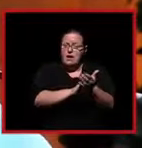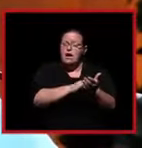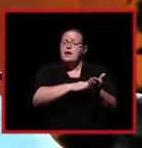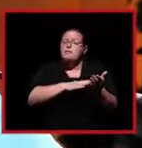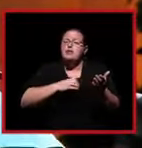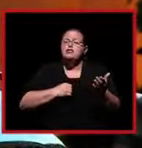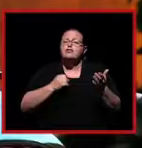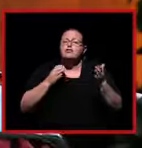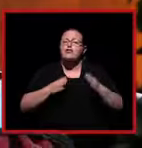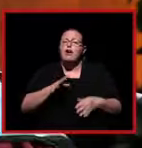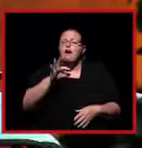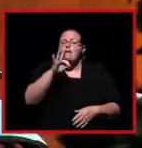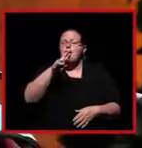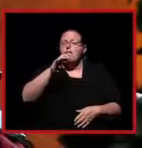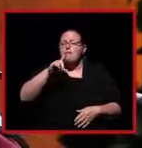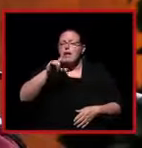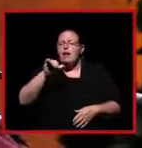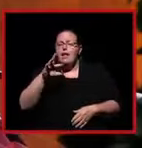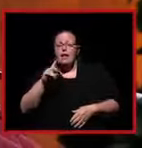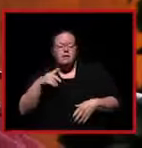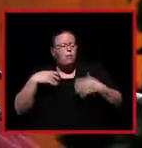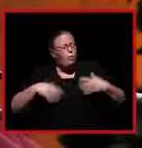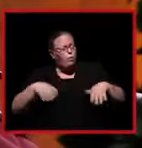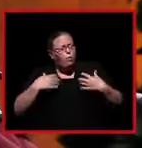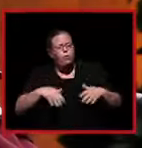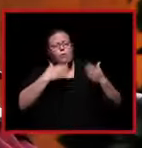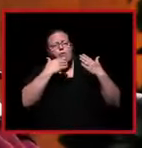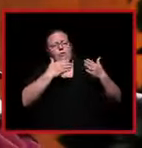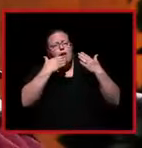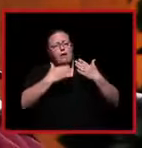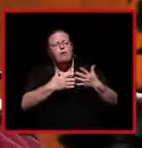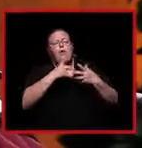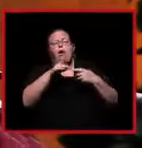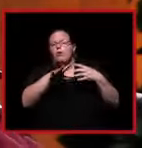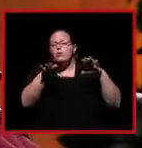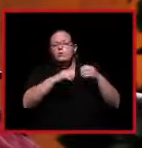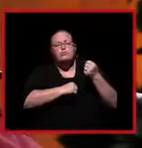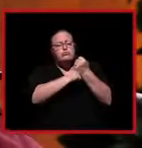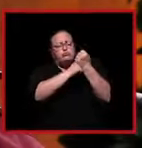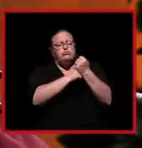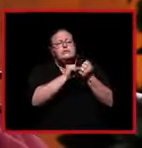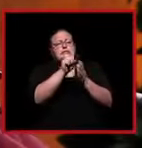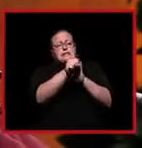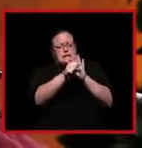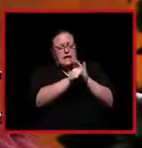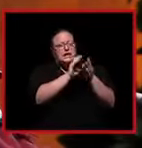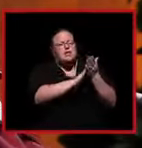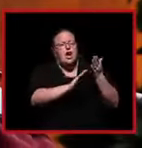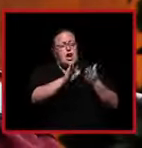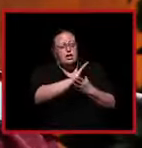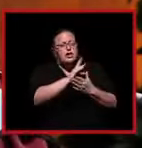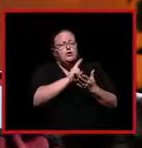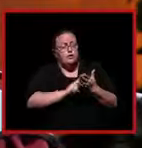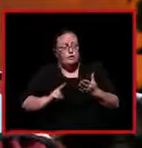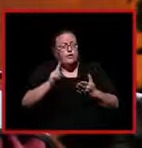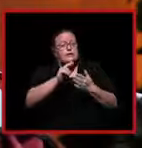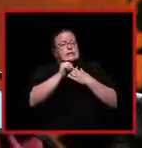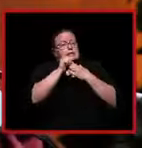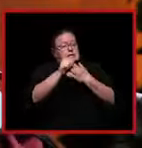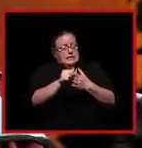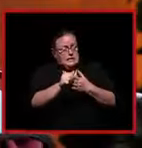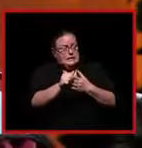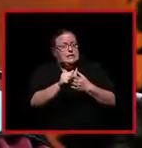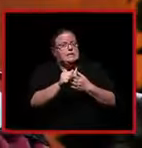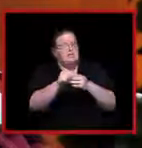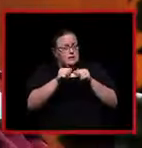Freeland, thank you for all that you do to ensure our state colleges and universities continue to lead the nation. You are a